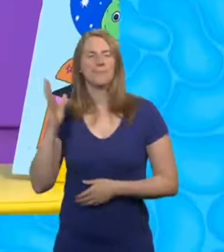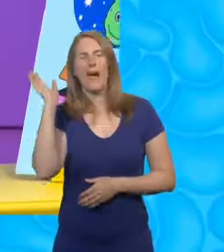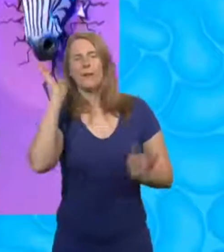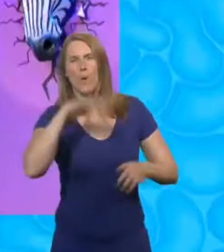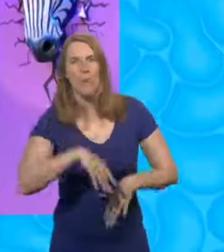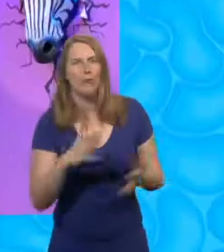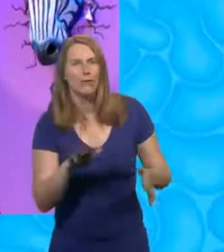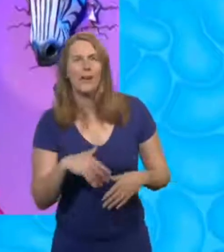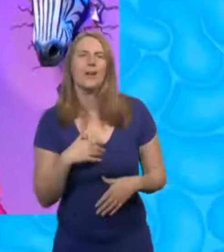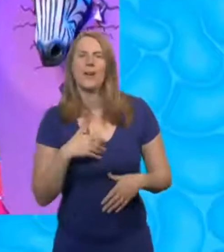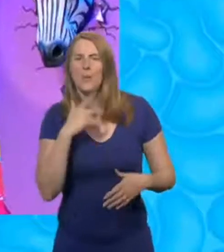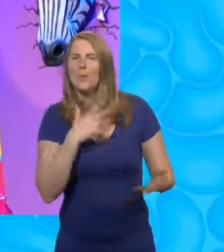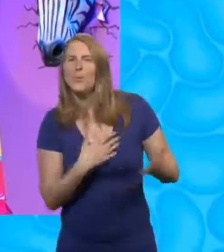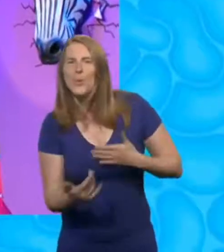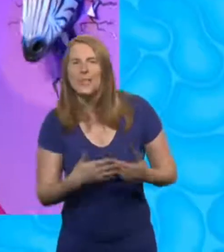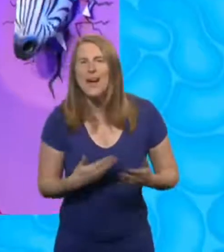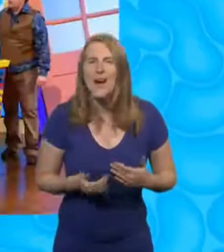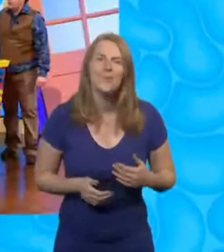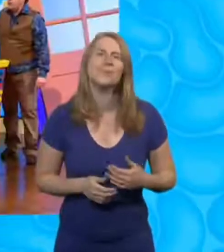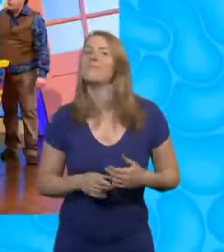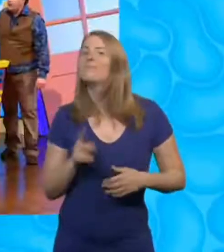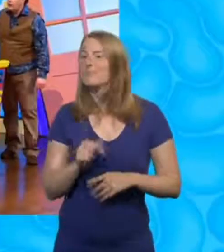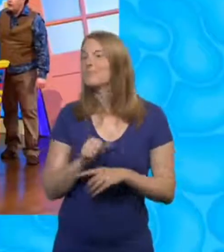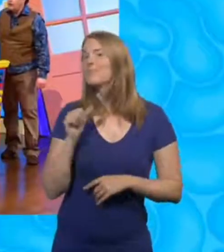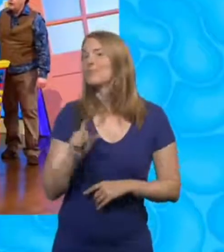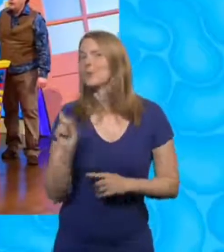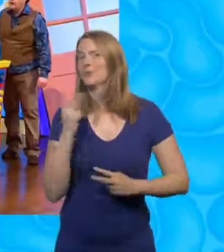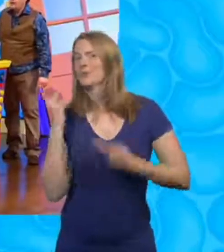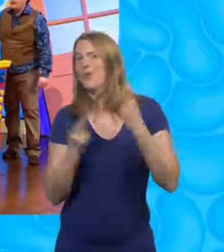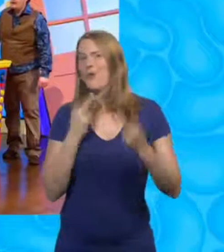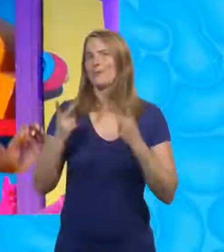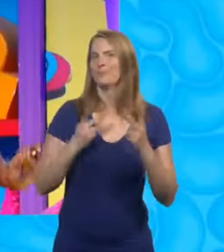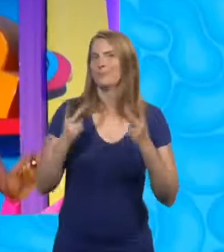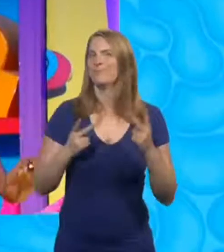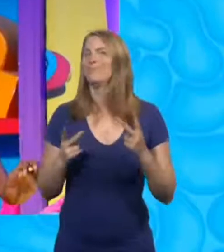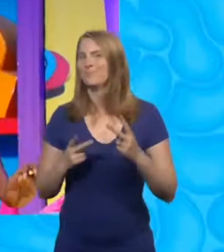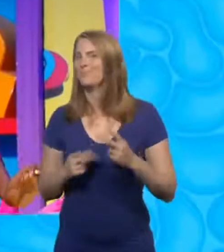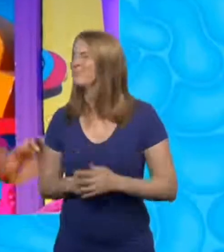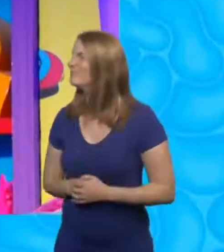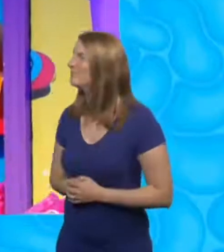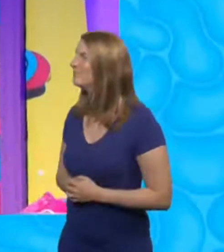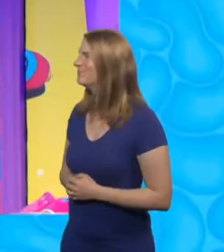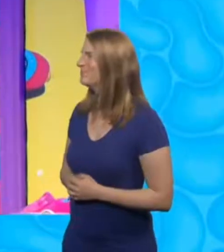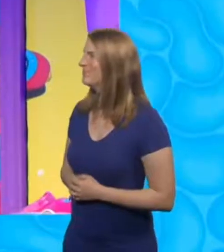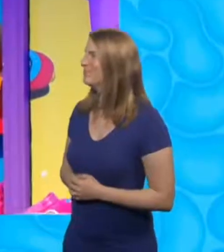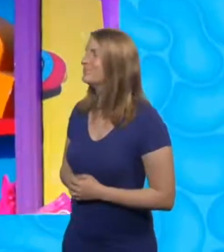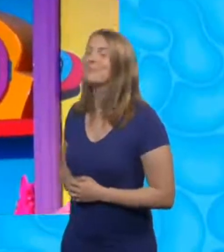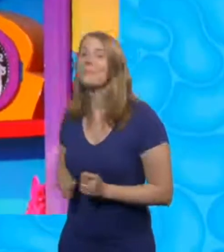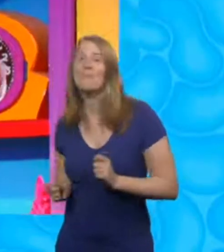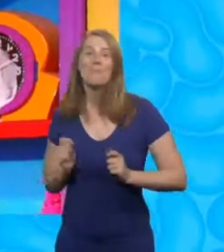Aww. Well, don't worry, little one. We'll sort this out. Oh. This calls for a song. Aha!